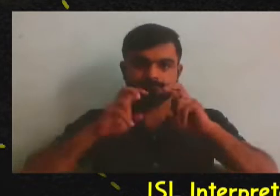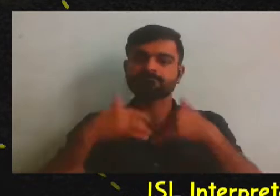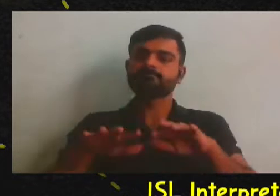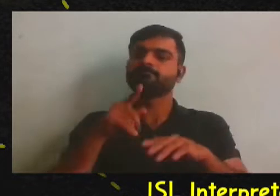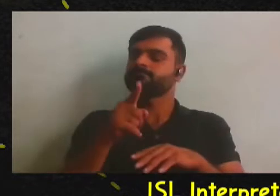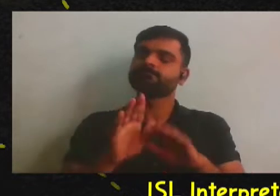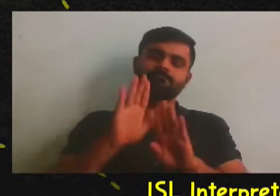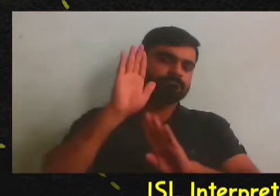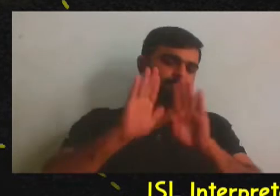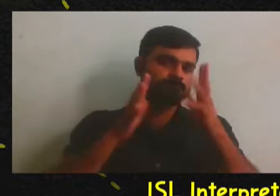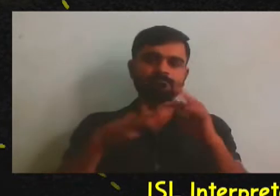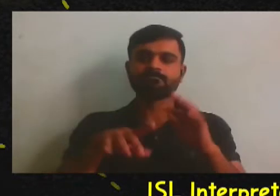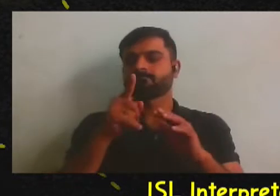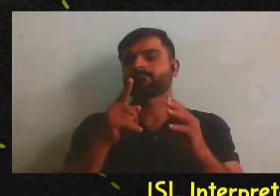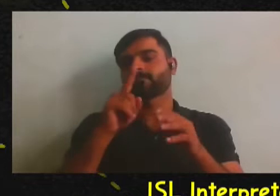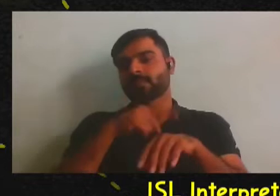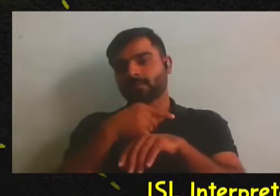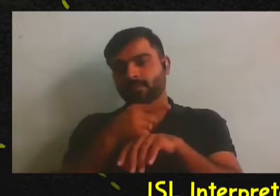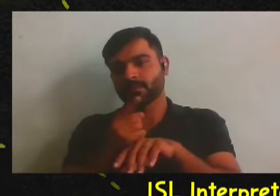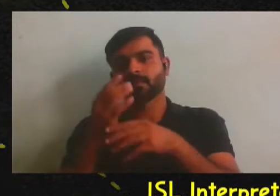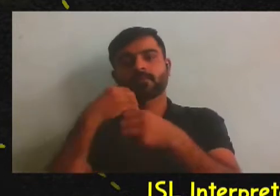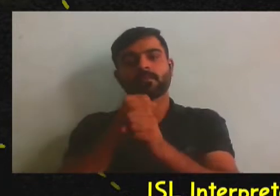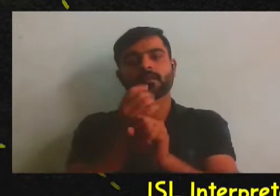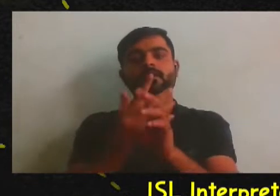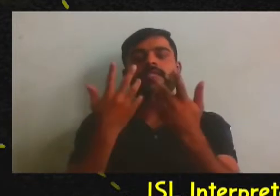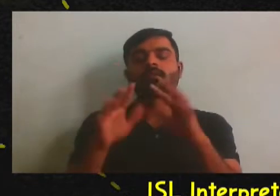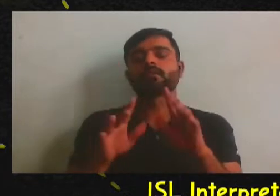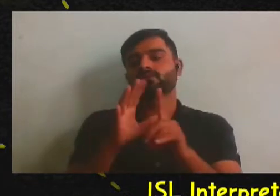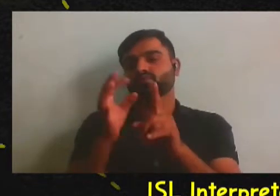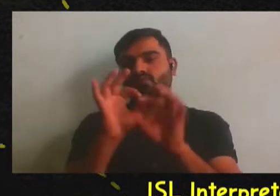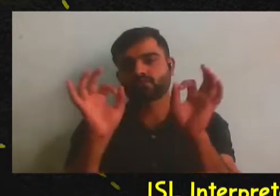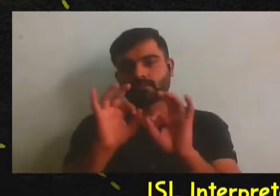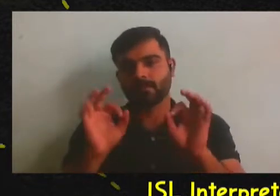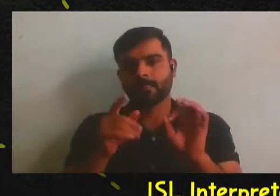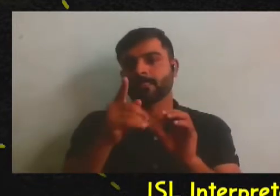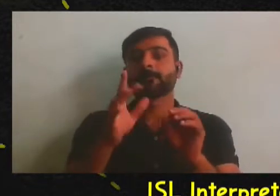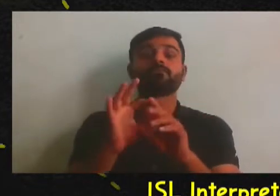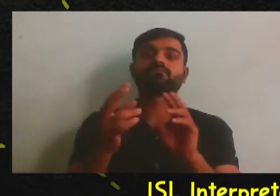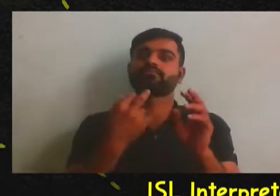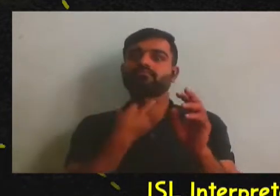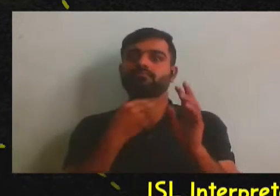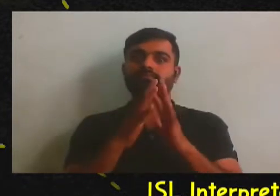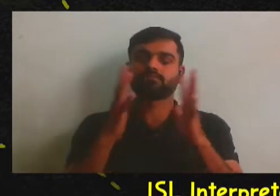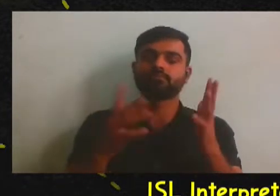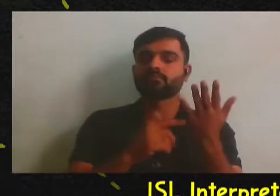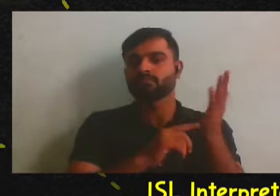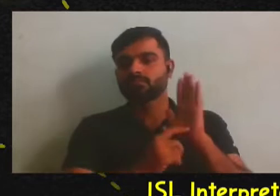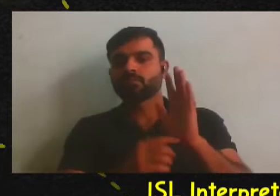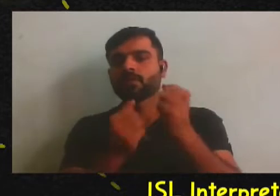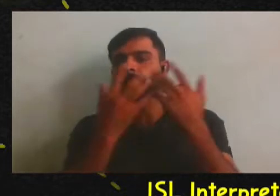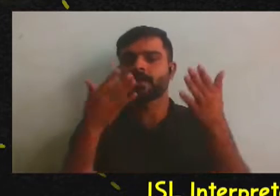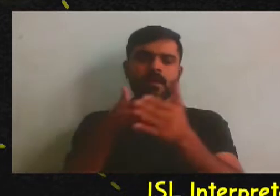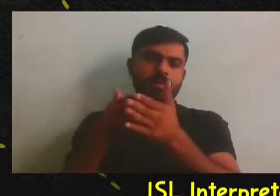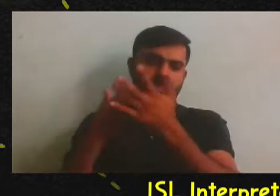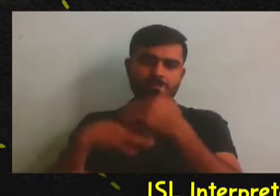your hands. So, for a minute, I think at Kriya, we felt we just couldn't do it. It was too risky. It was presenting too many challenges, but I think